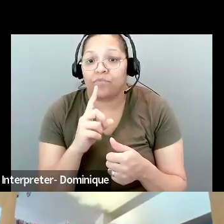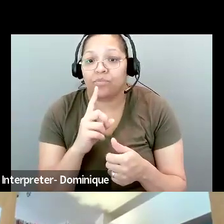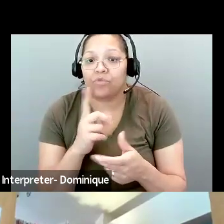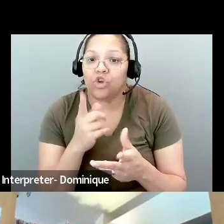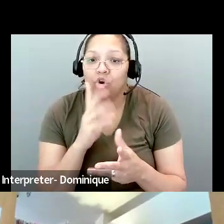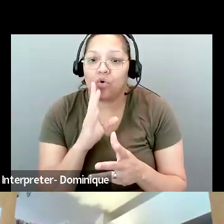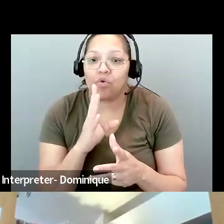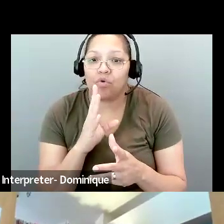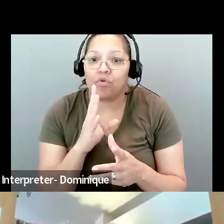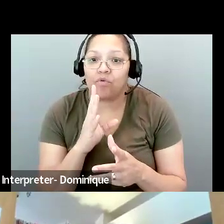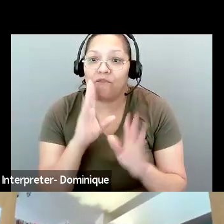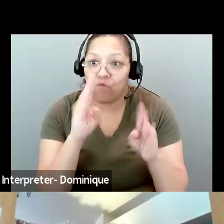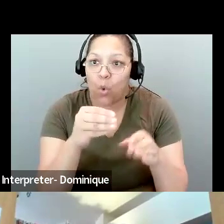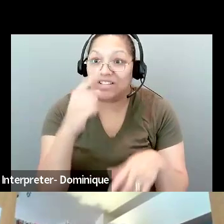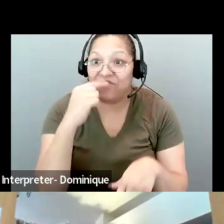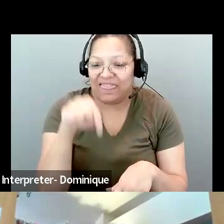this fiscal year.